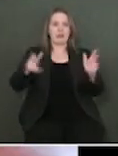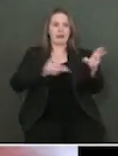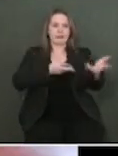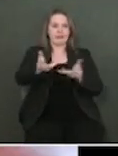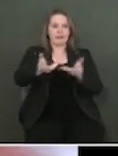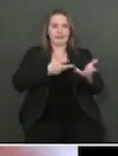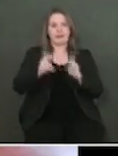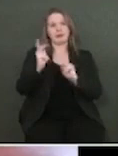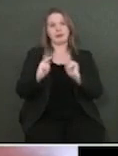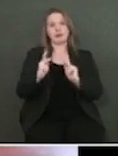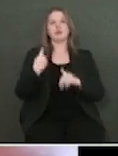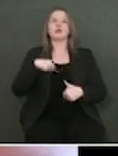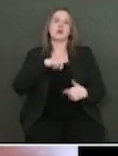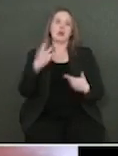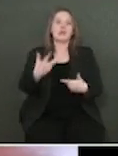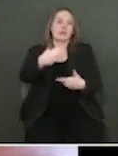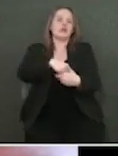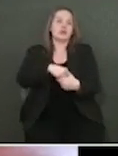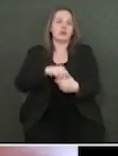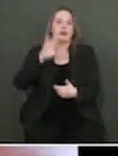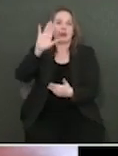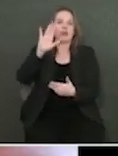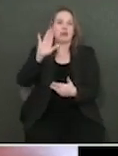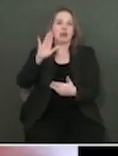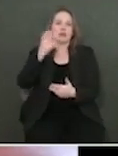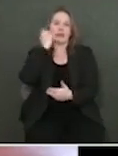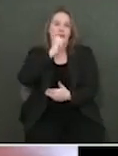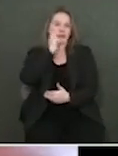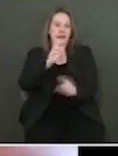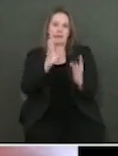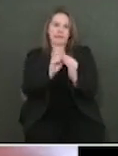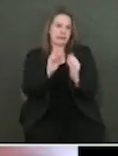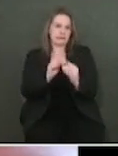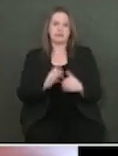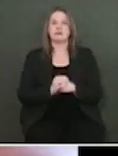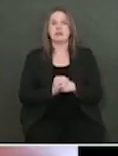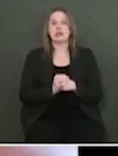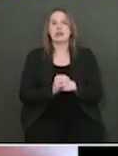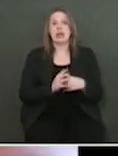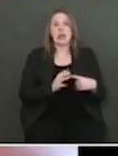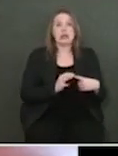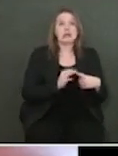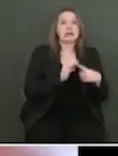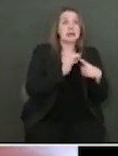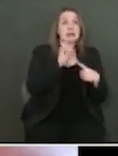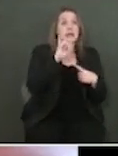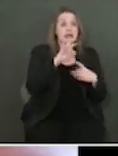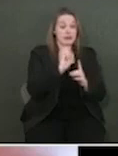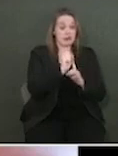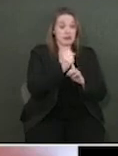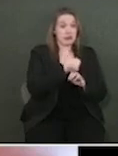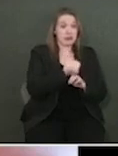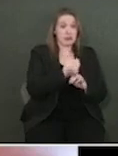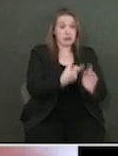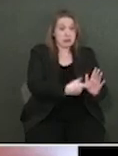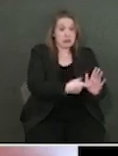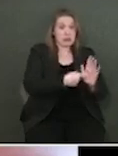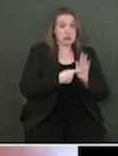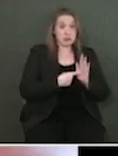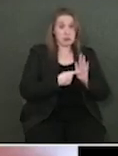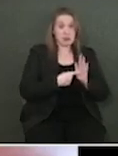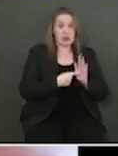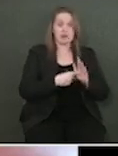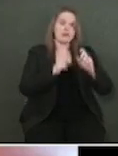And so we have been participating in those daily again, unless conditions warrant, some type of